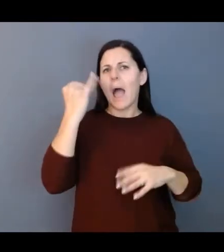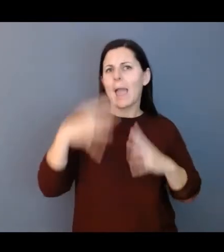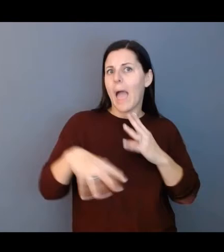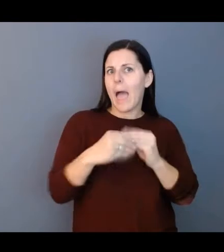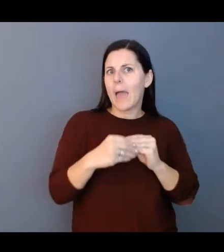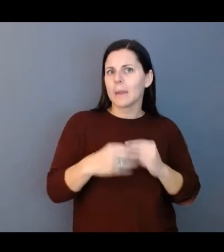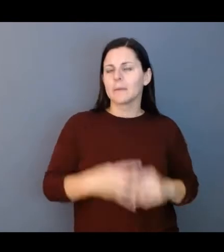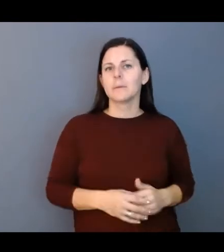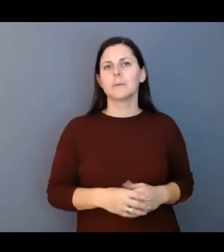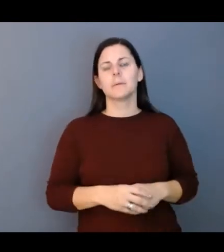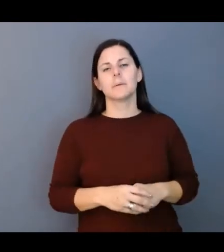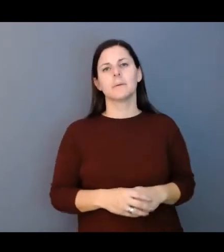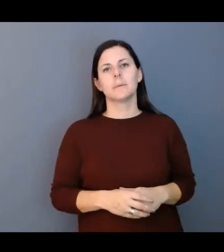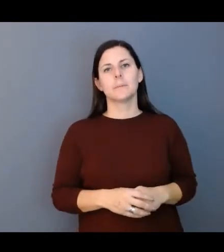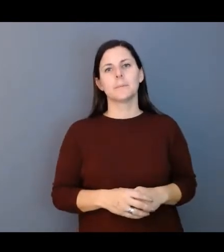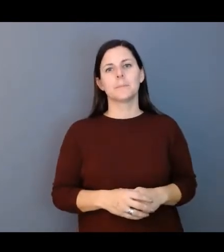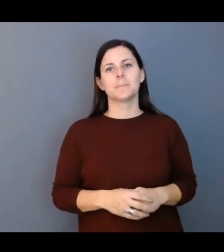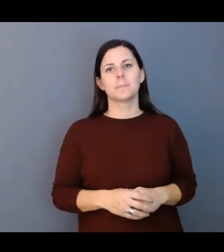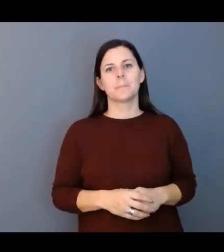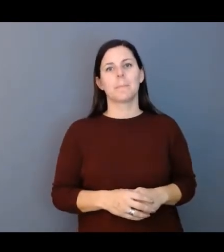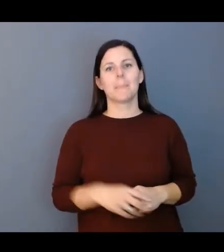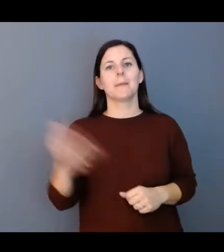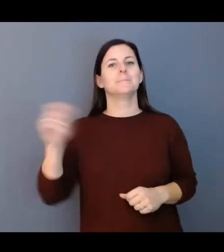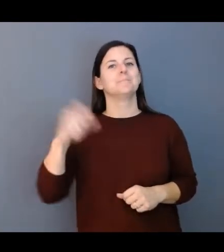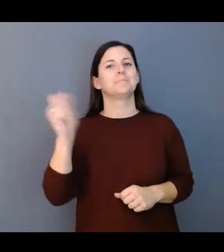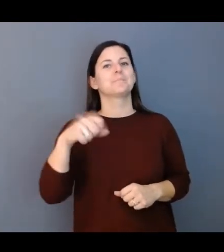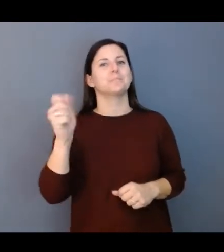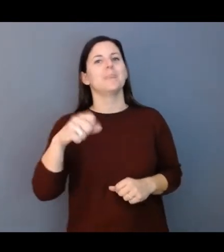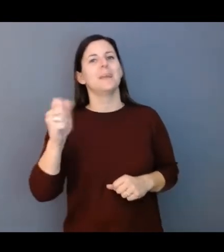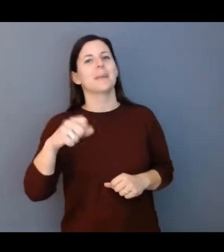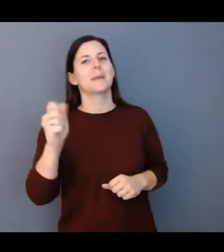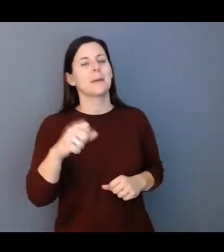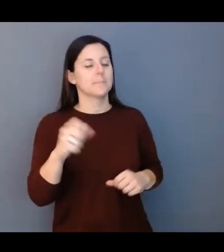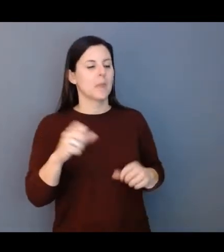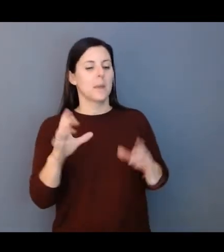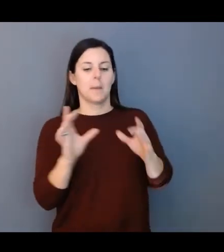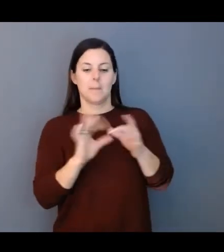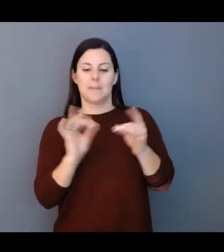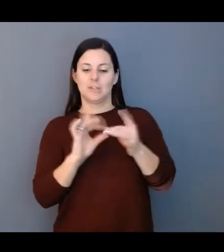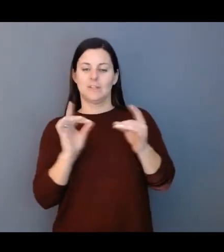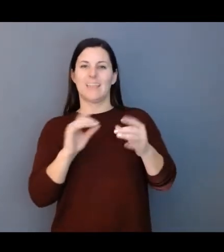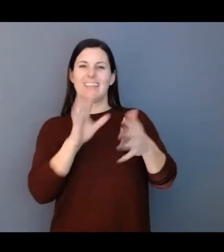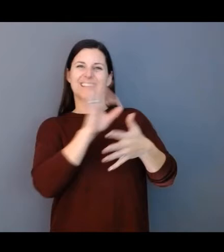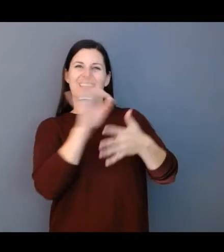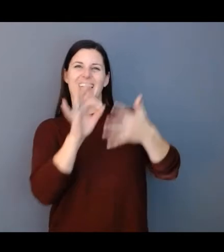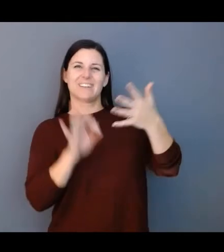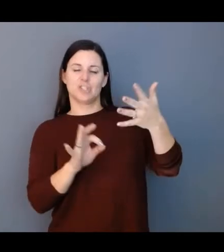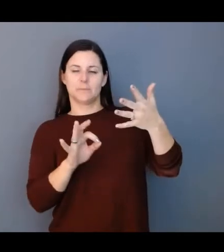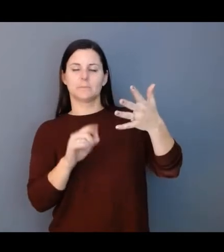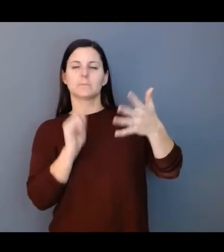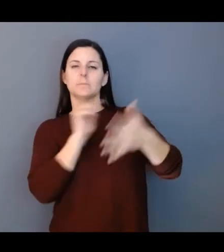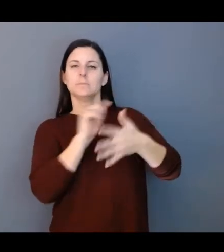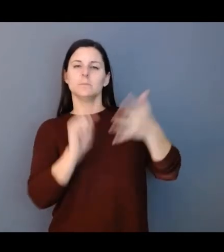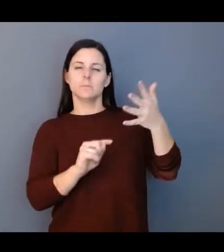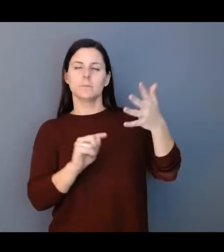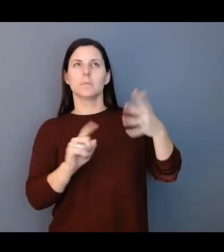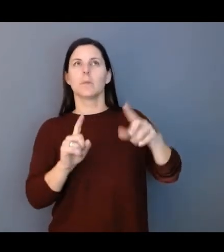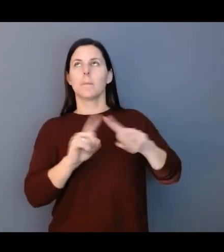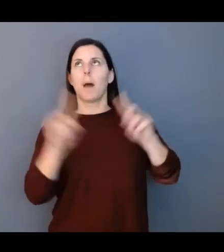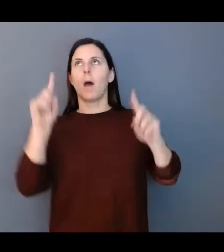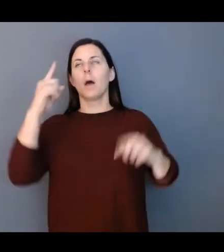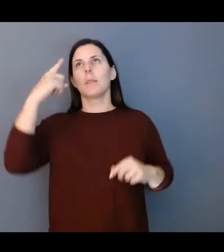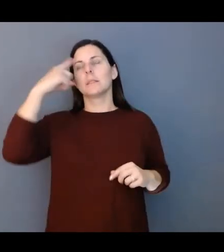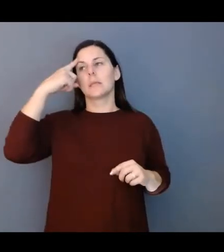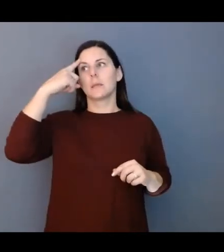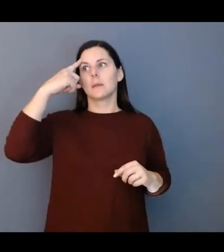to sort of add this capability? Yeah. So I mentioned there's the instance type selection, but even